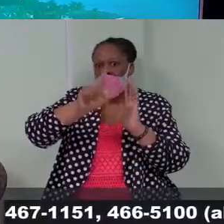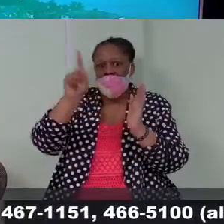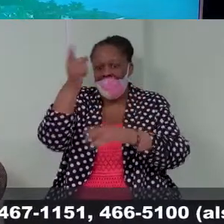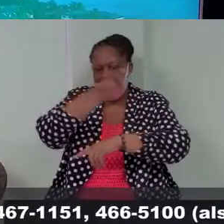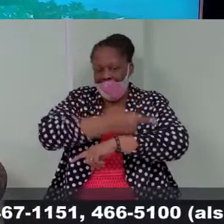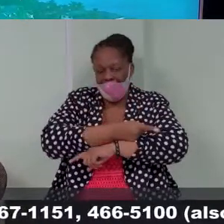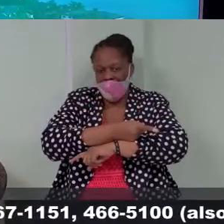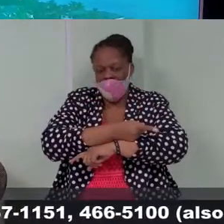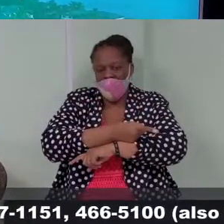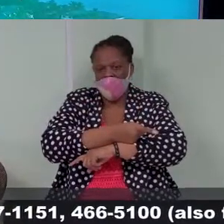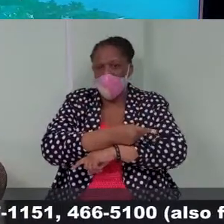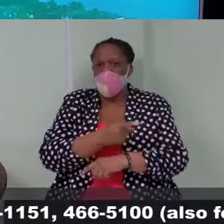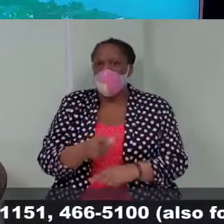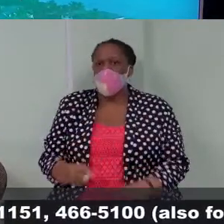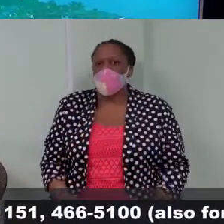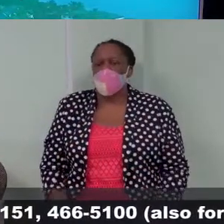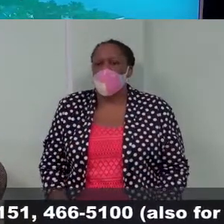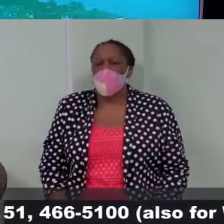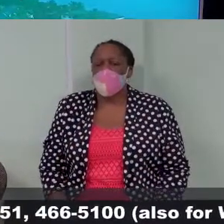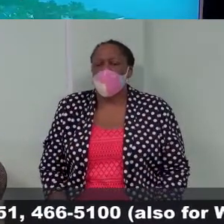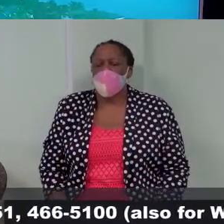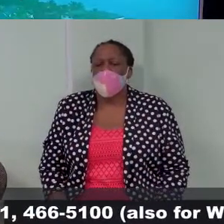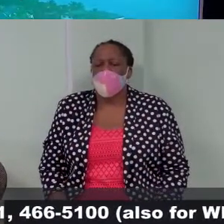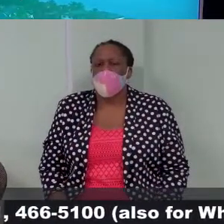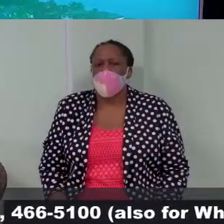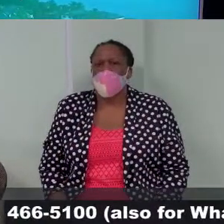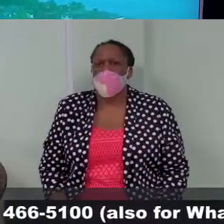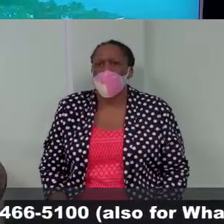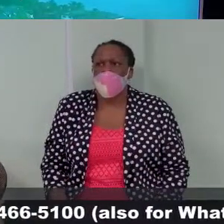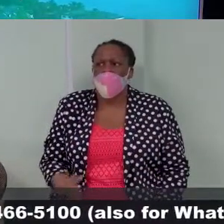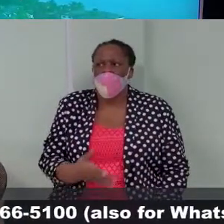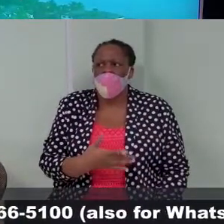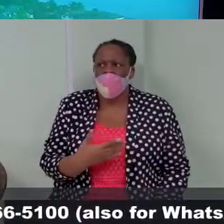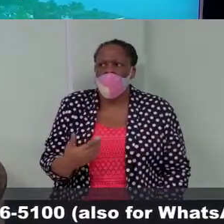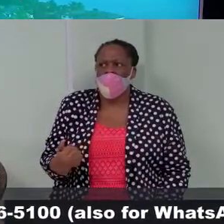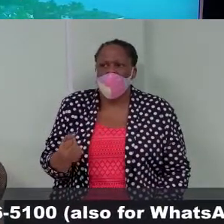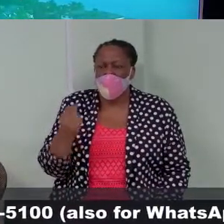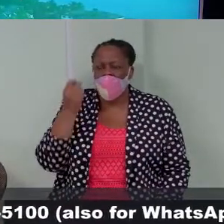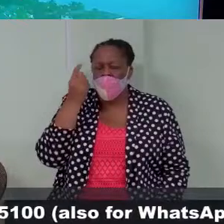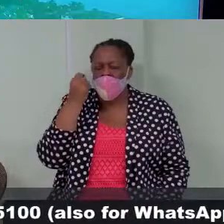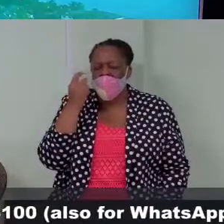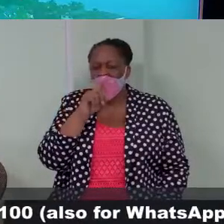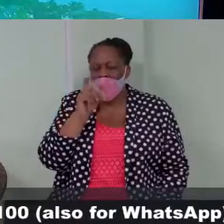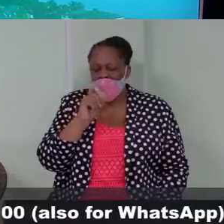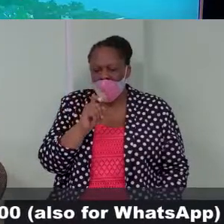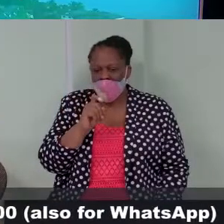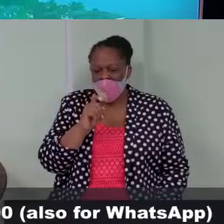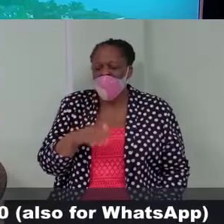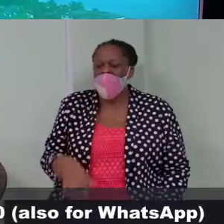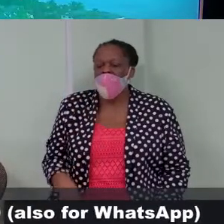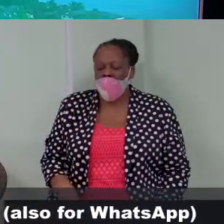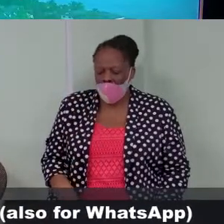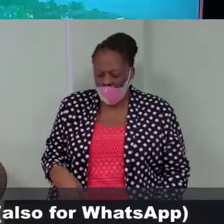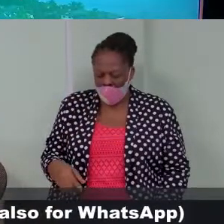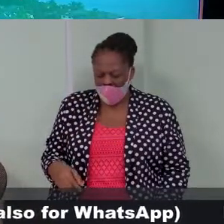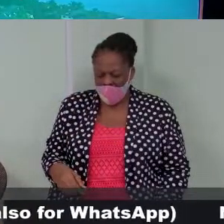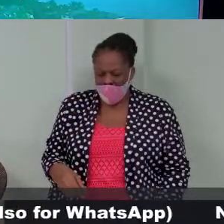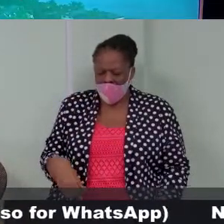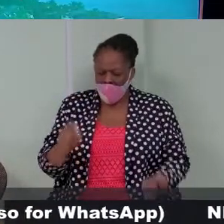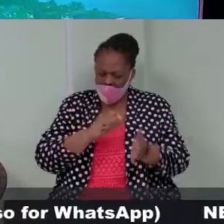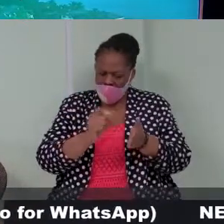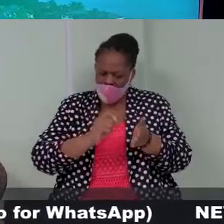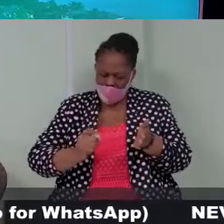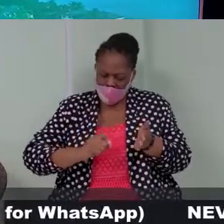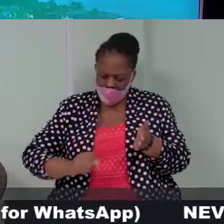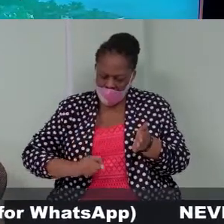So, Mr. Williams, I'm not sure I understand the question. So, let's say I have applied to come to St. Kitts, and I'm in New